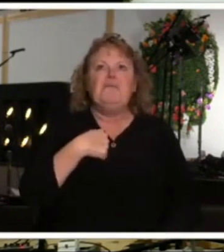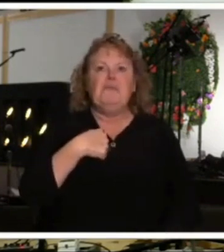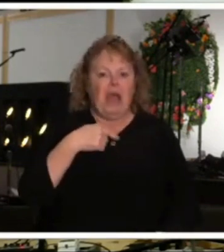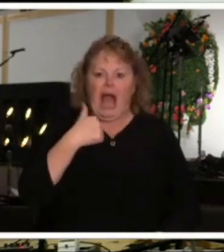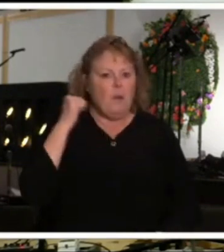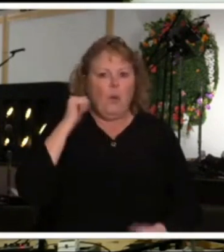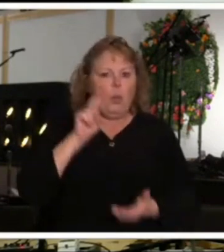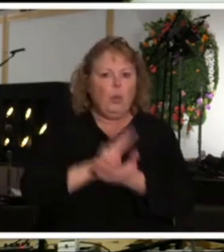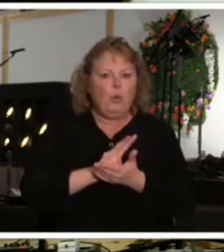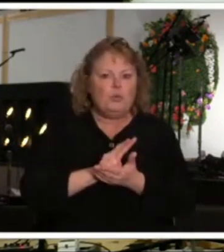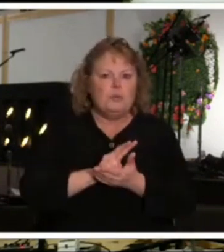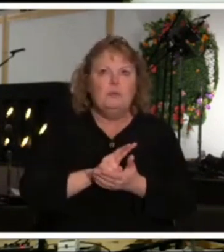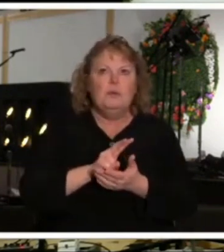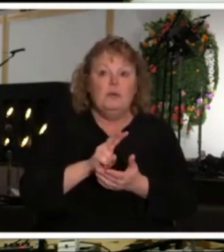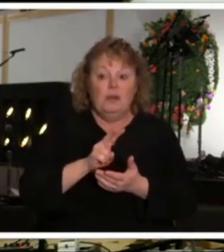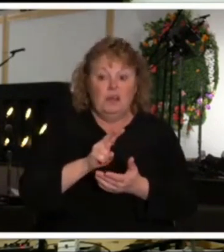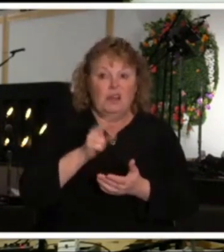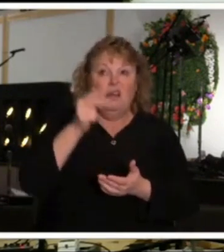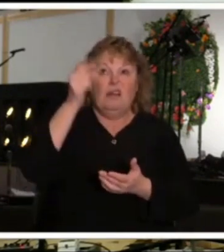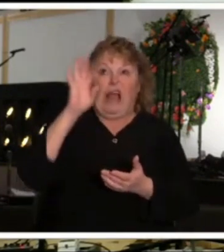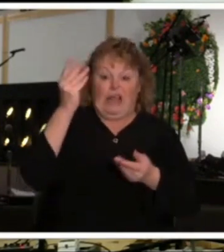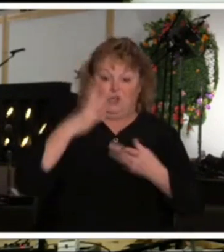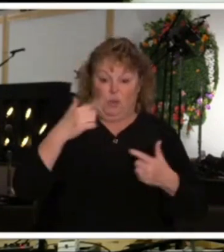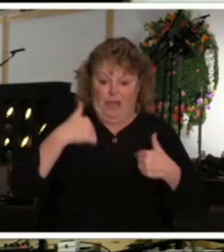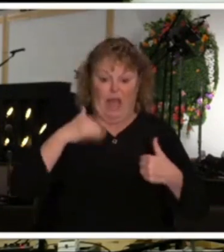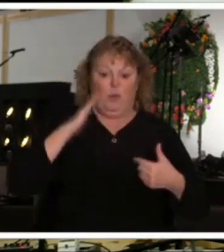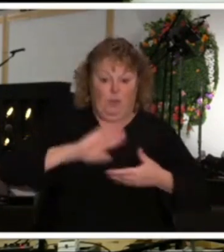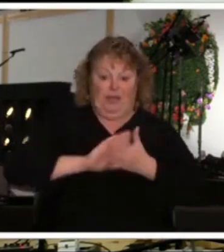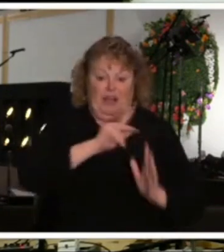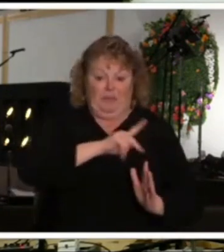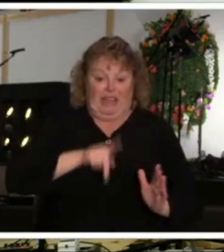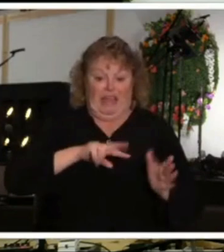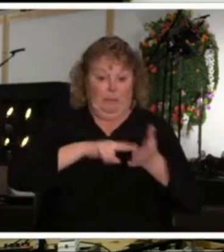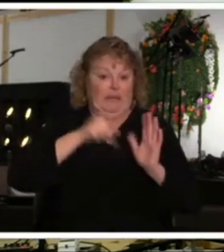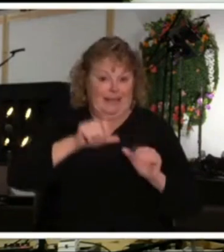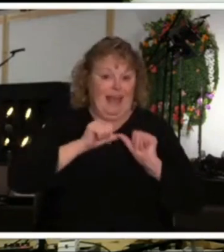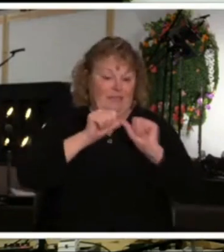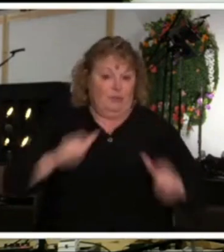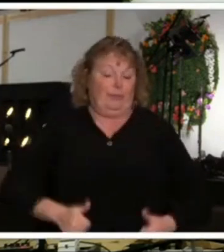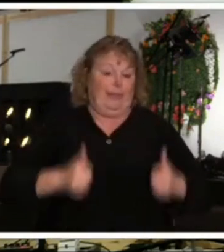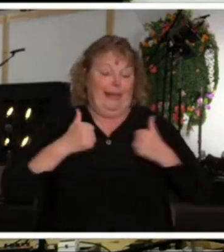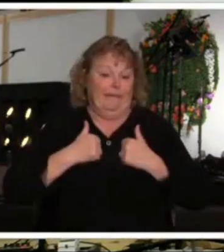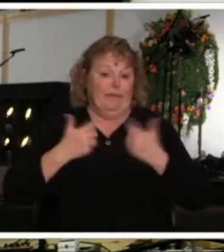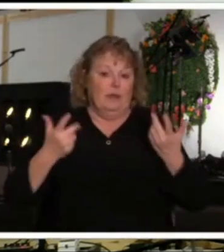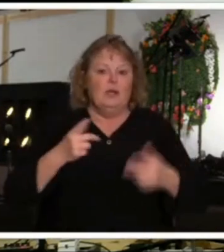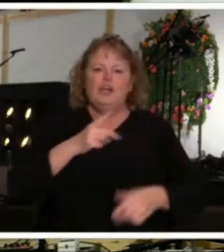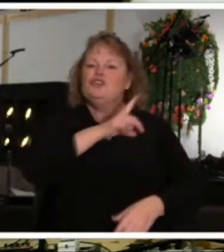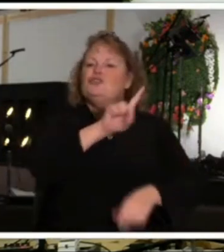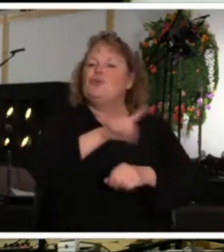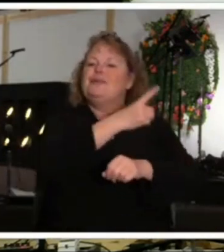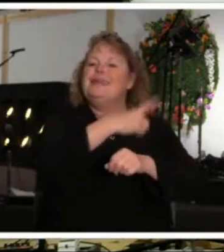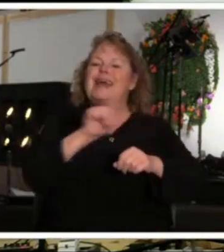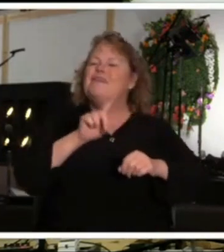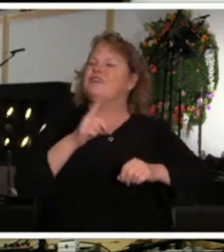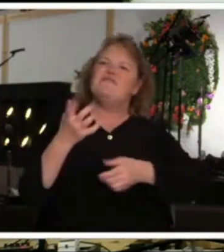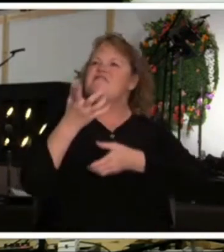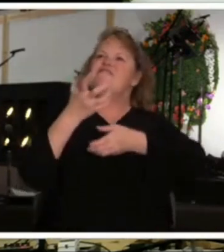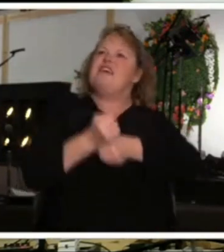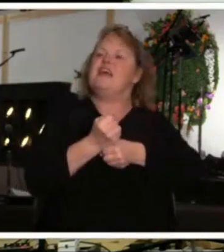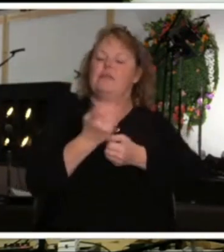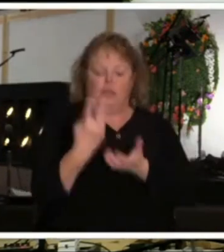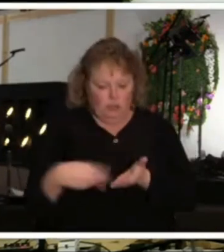had already been anointed. And so the Bible says that David, full of boldness and faith, stood